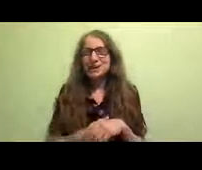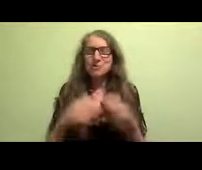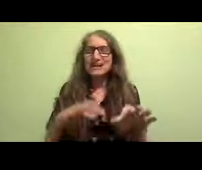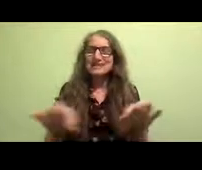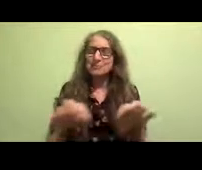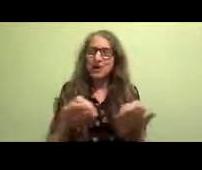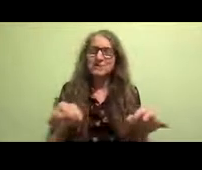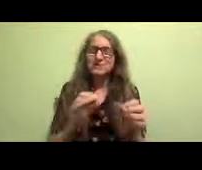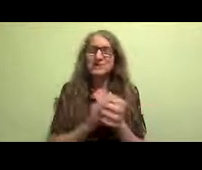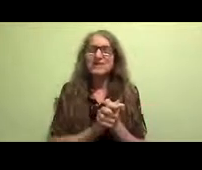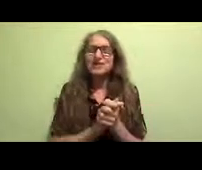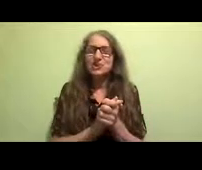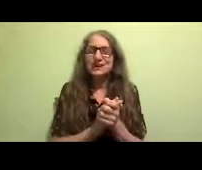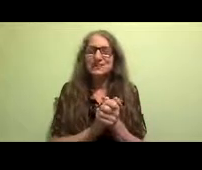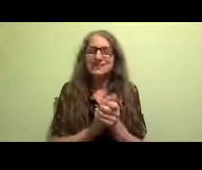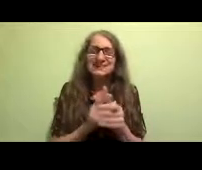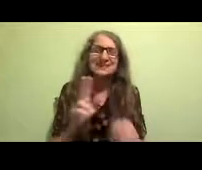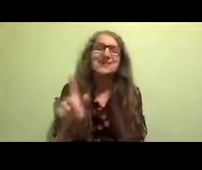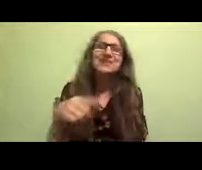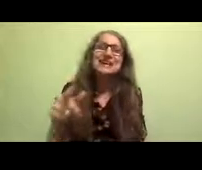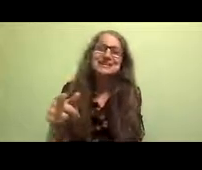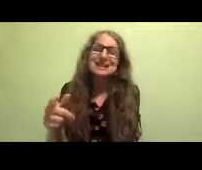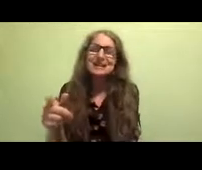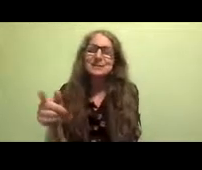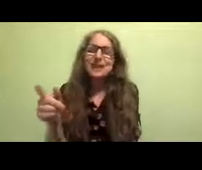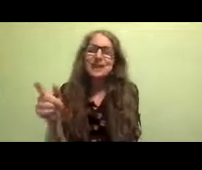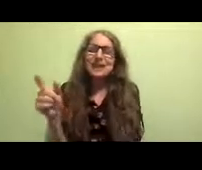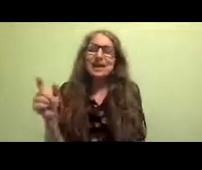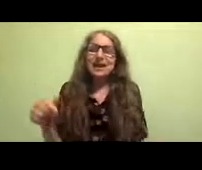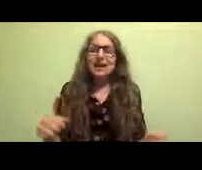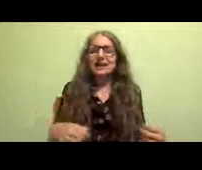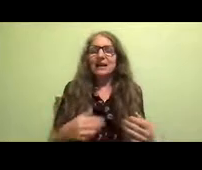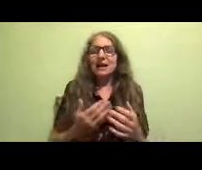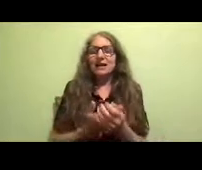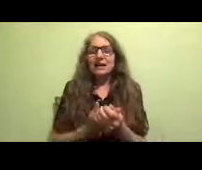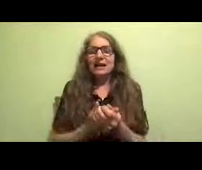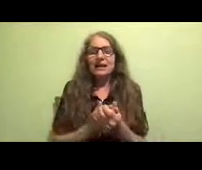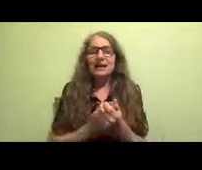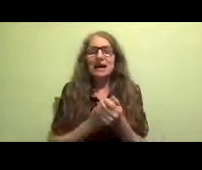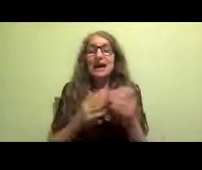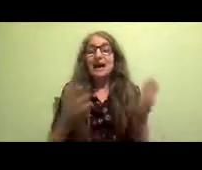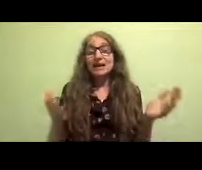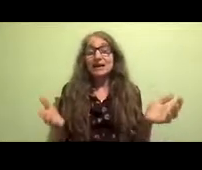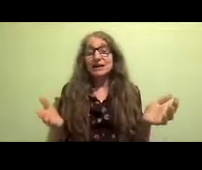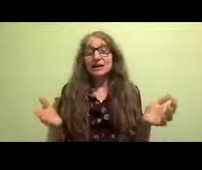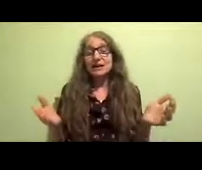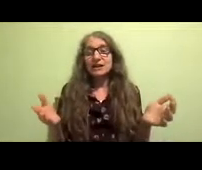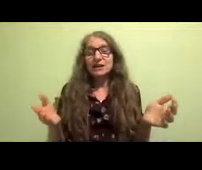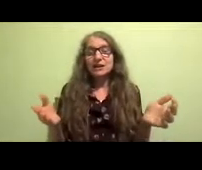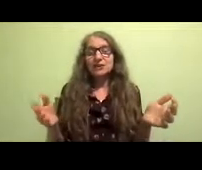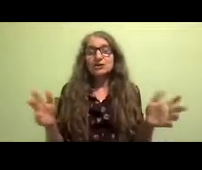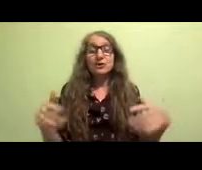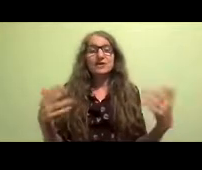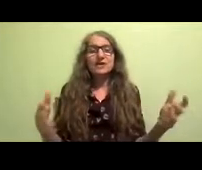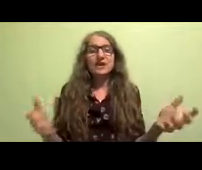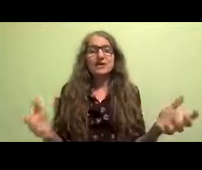a prize at the bottom of each one. You could go to the next slide. And I had